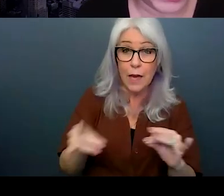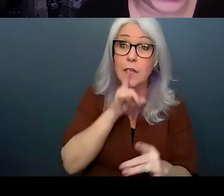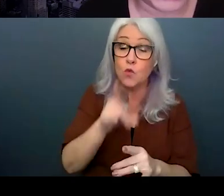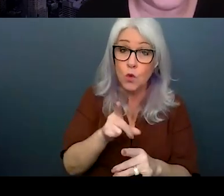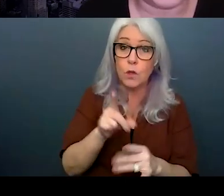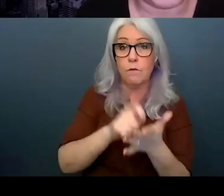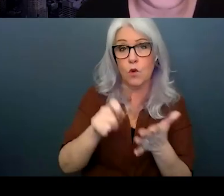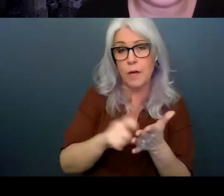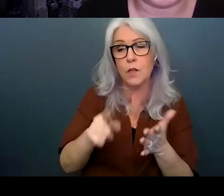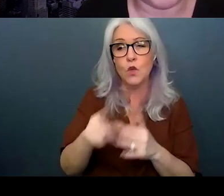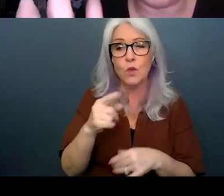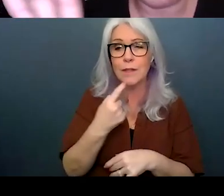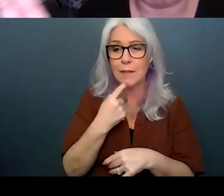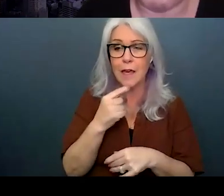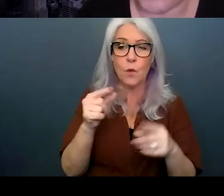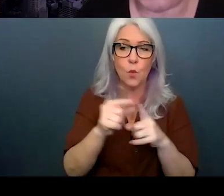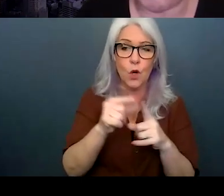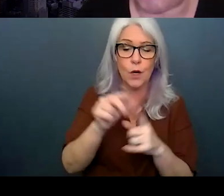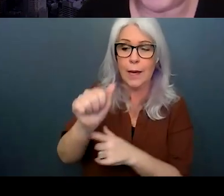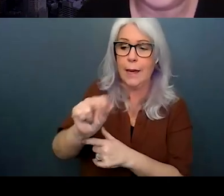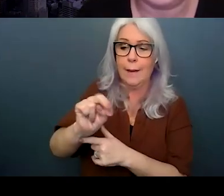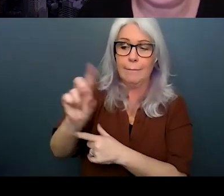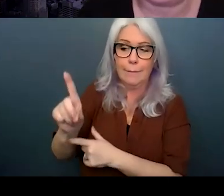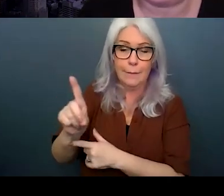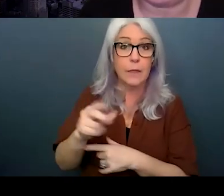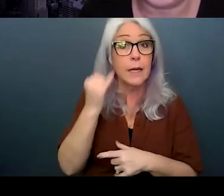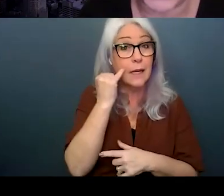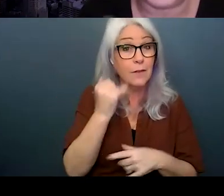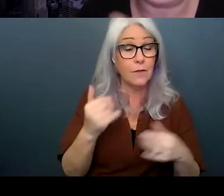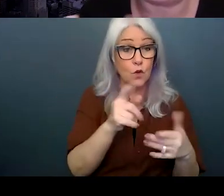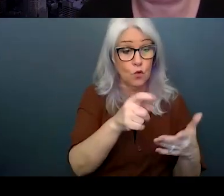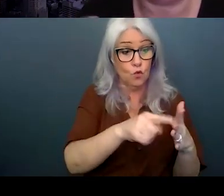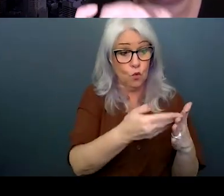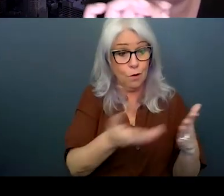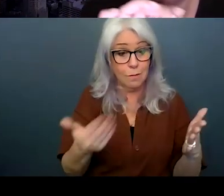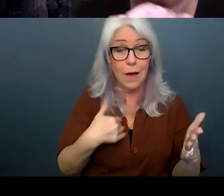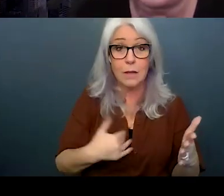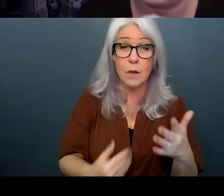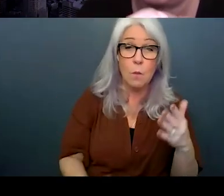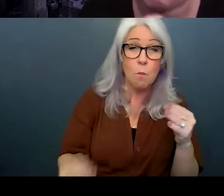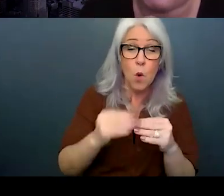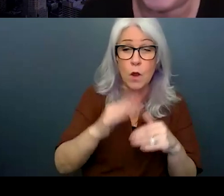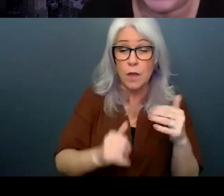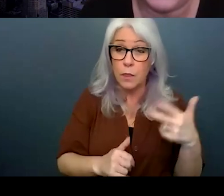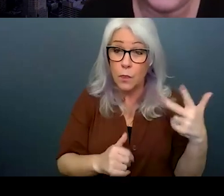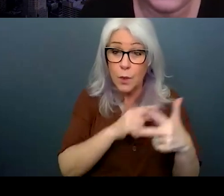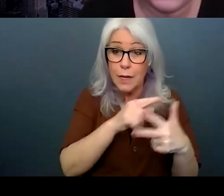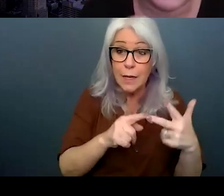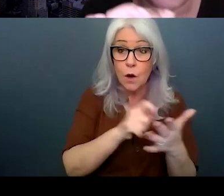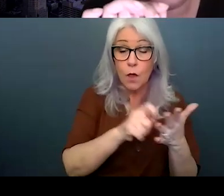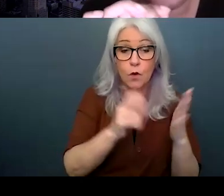If a source has three or more authors, you would then just list the first